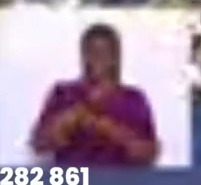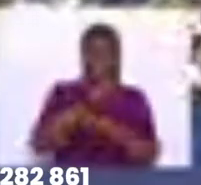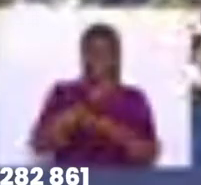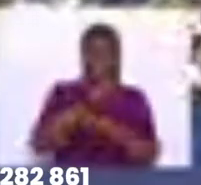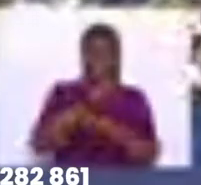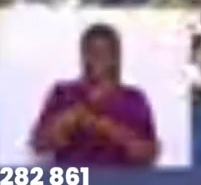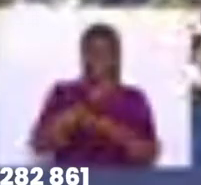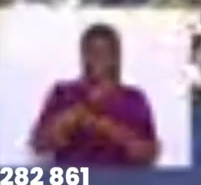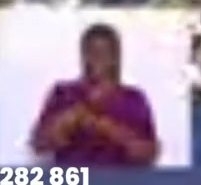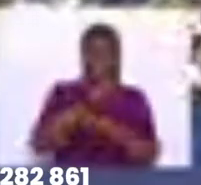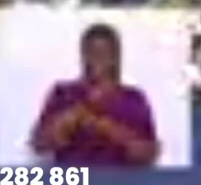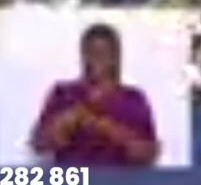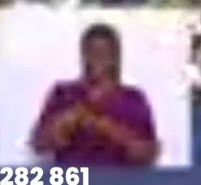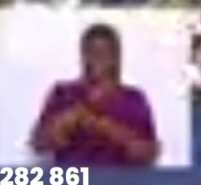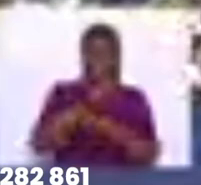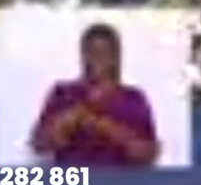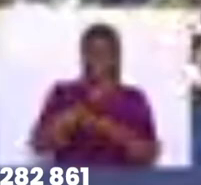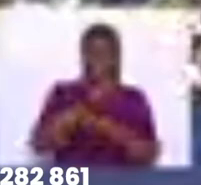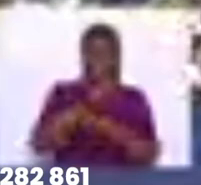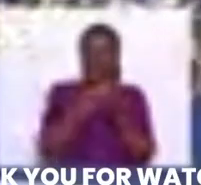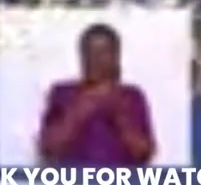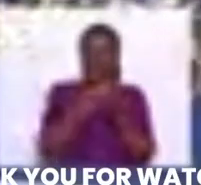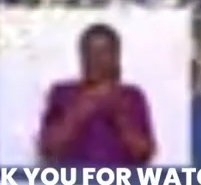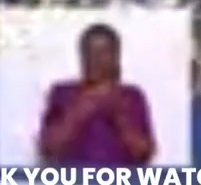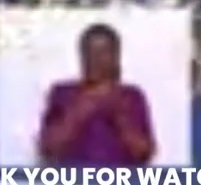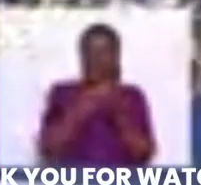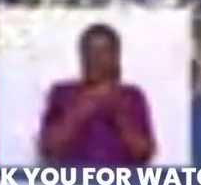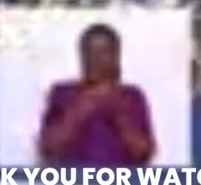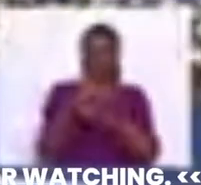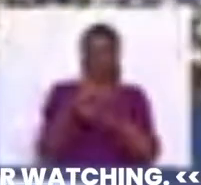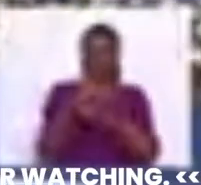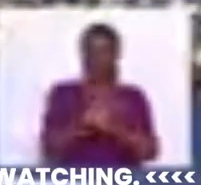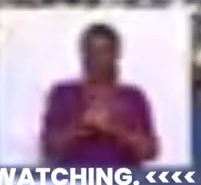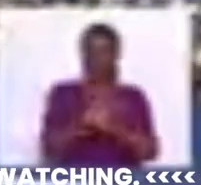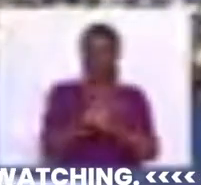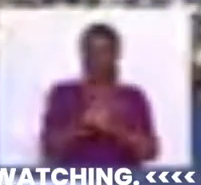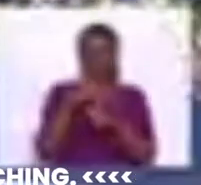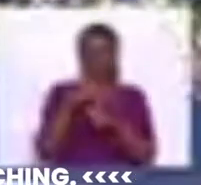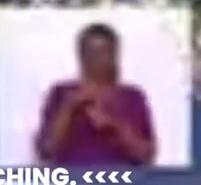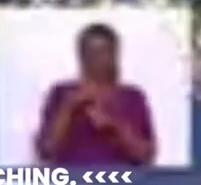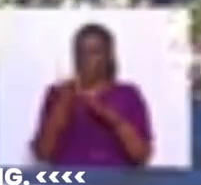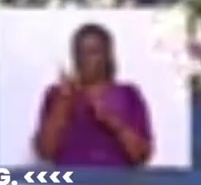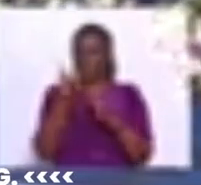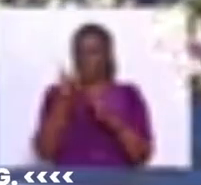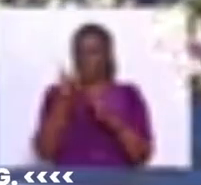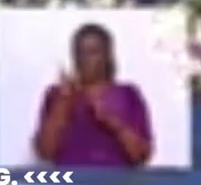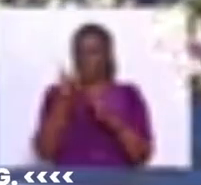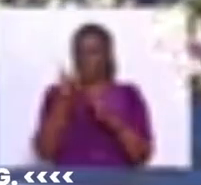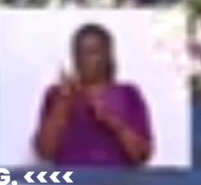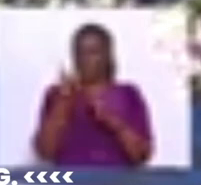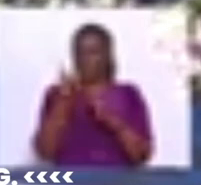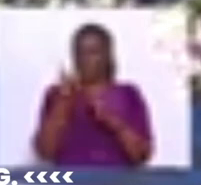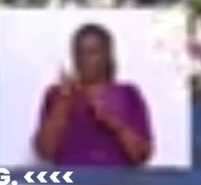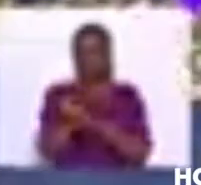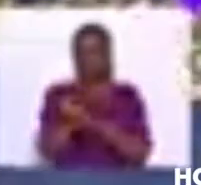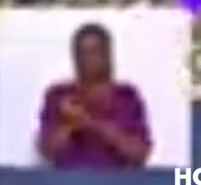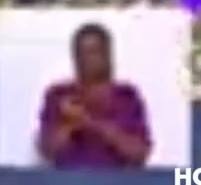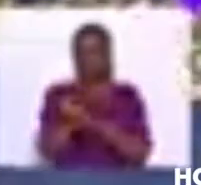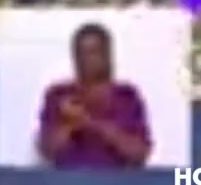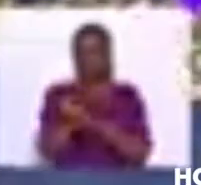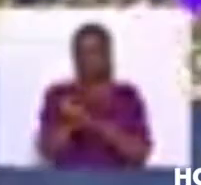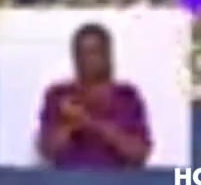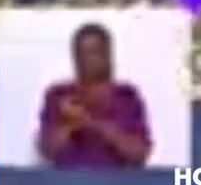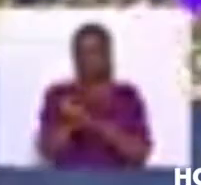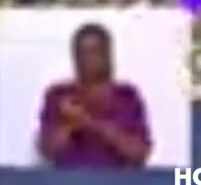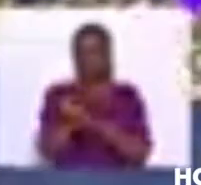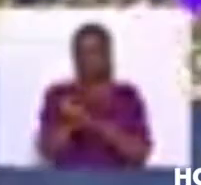eliminate some of the causes, some of the triggers for cancer. What else does it like to feed on? Look at this. Animal fat. We